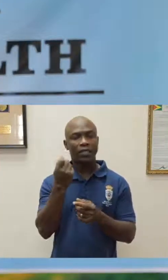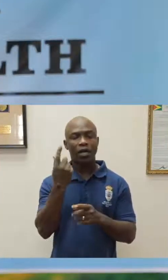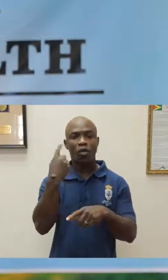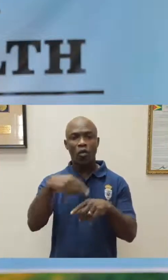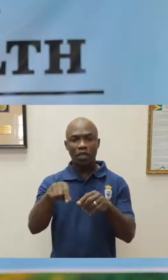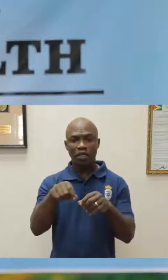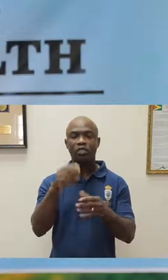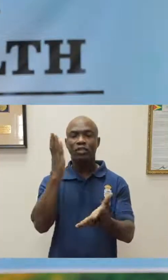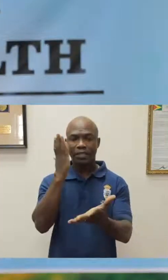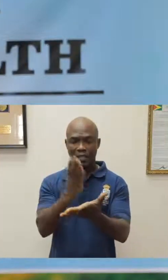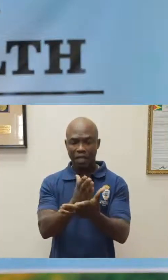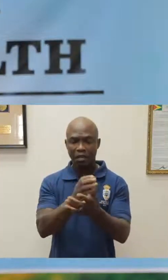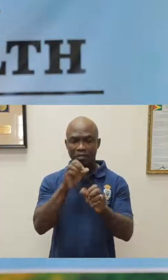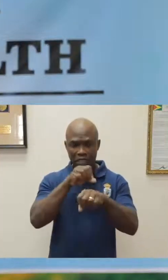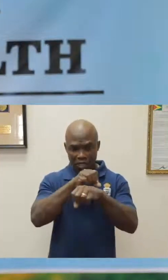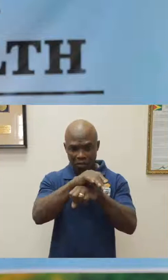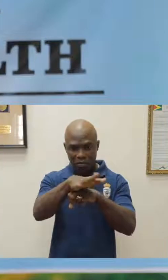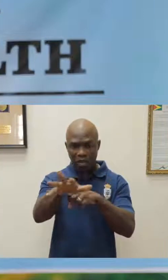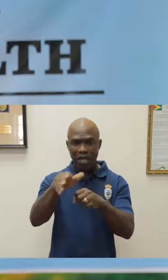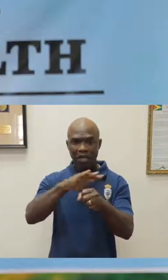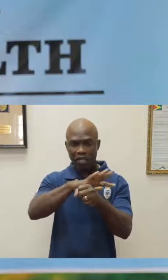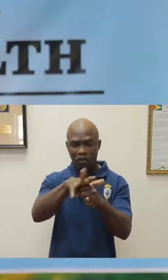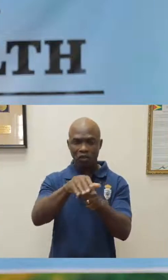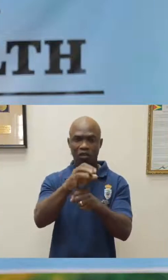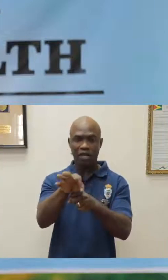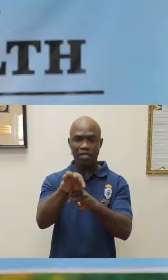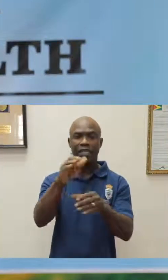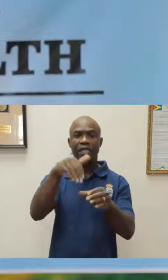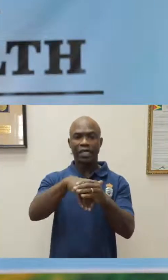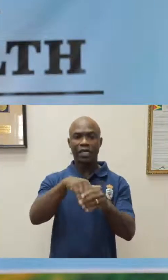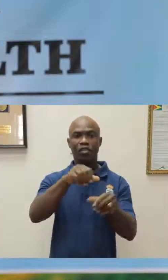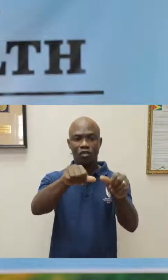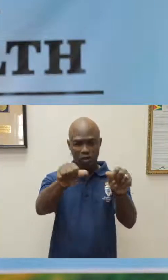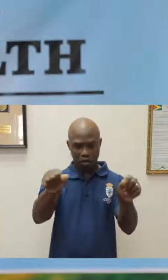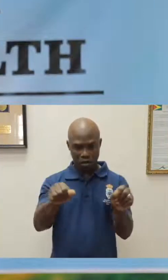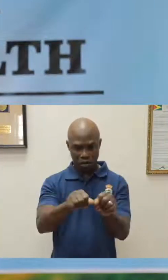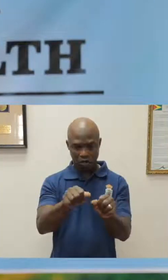contain the spread of this disease in your communities.